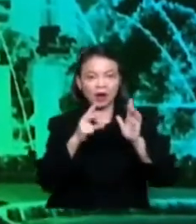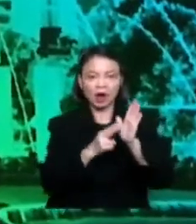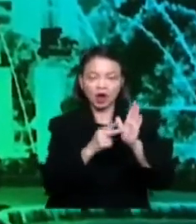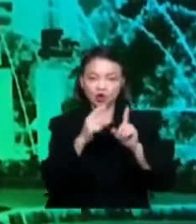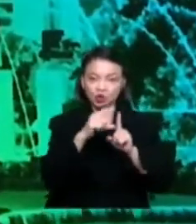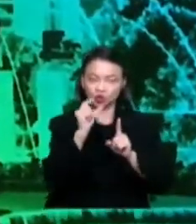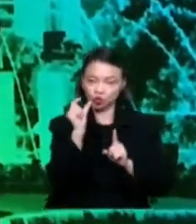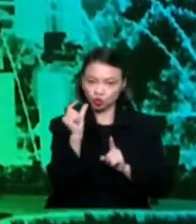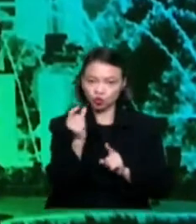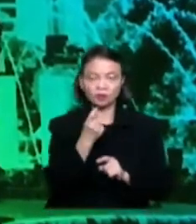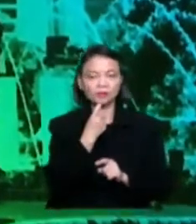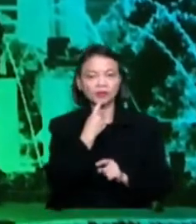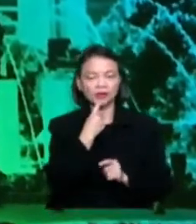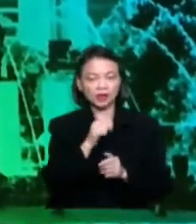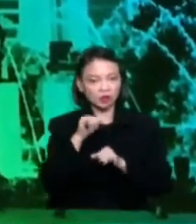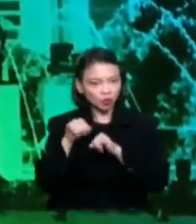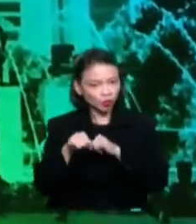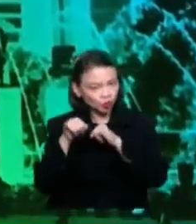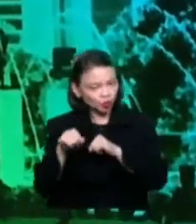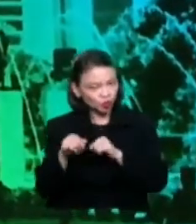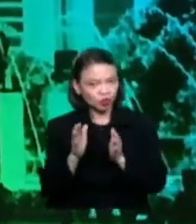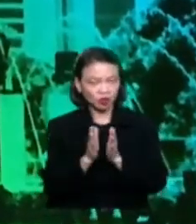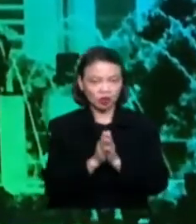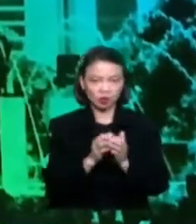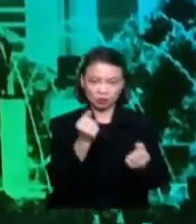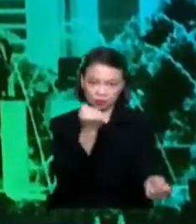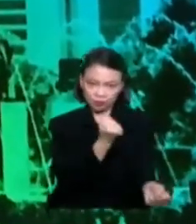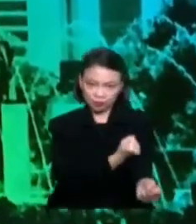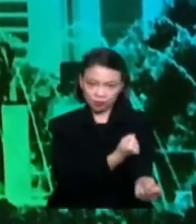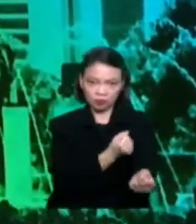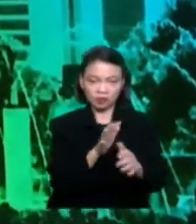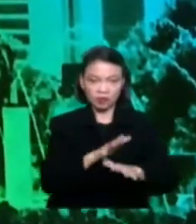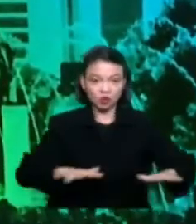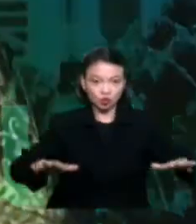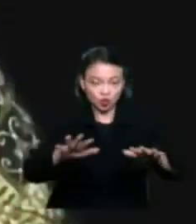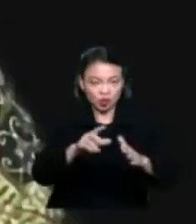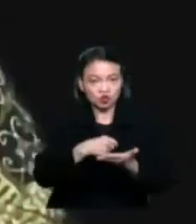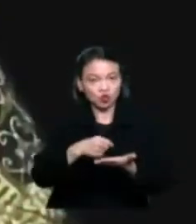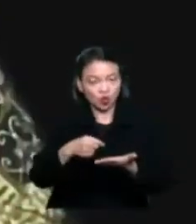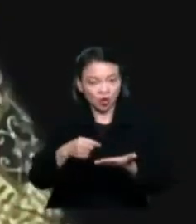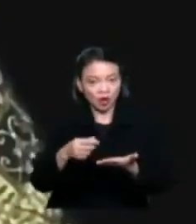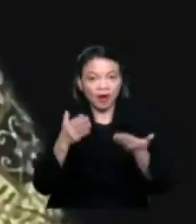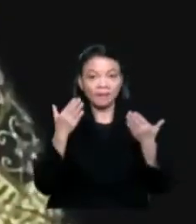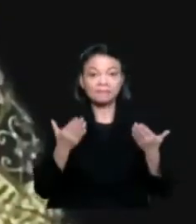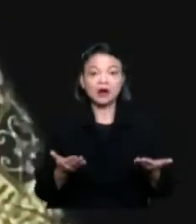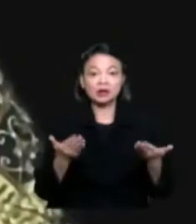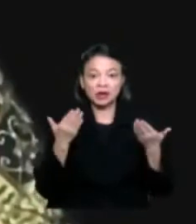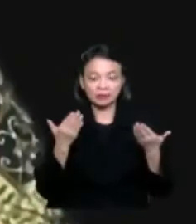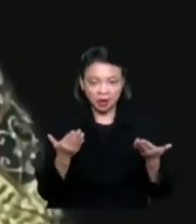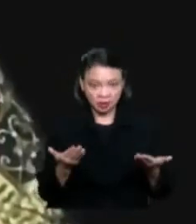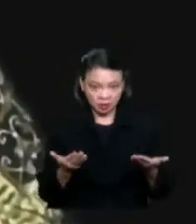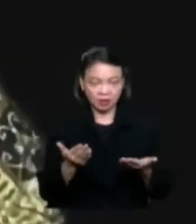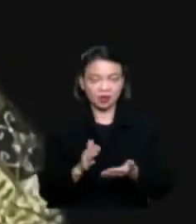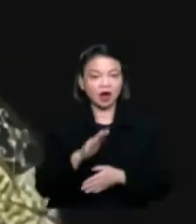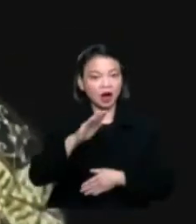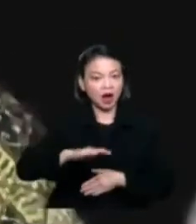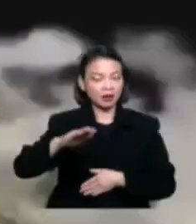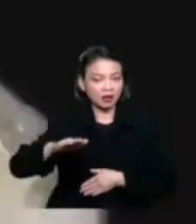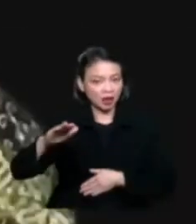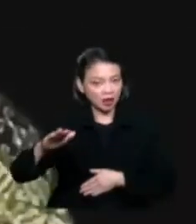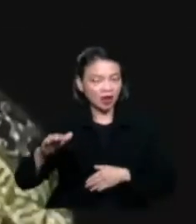Okay, this is related with how the kid play and how to keep